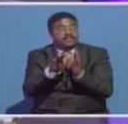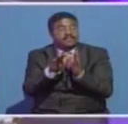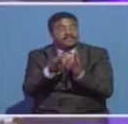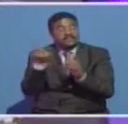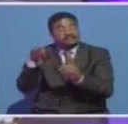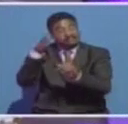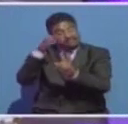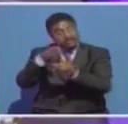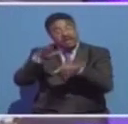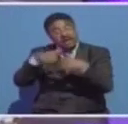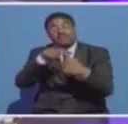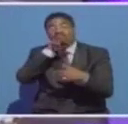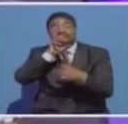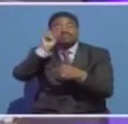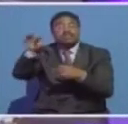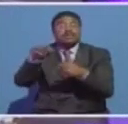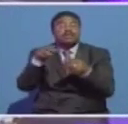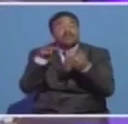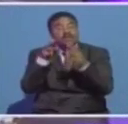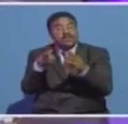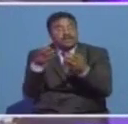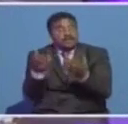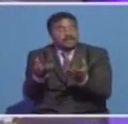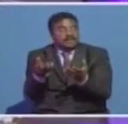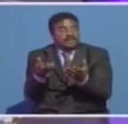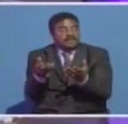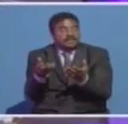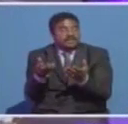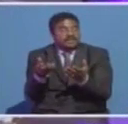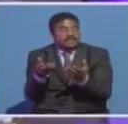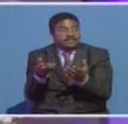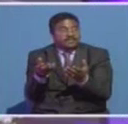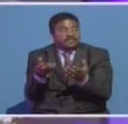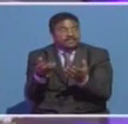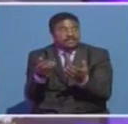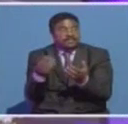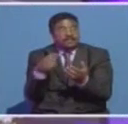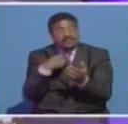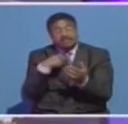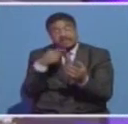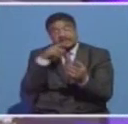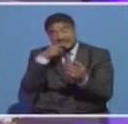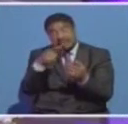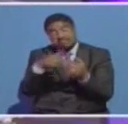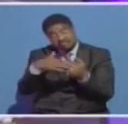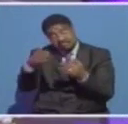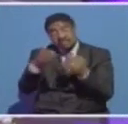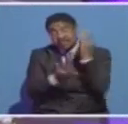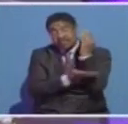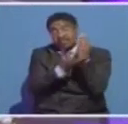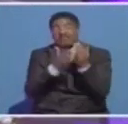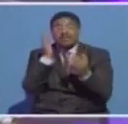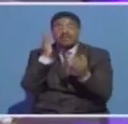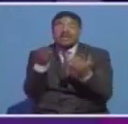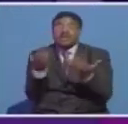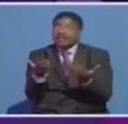waste disposal. So in not too distant a future, you should see an improvement in the handling of waste. Let's